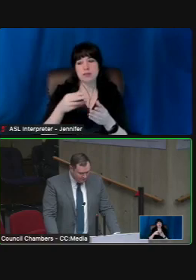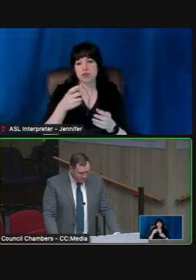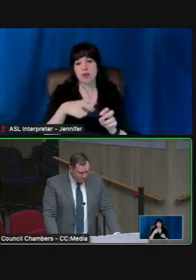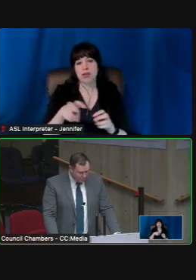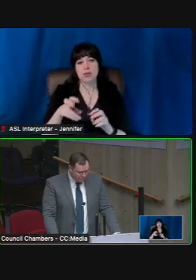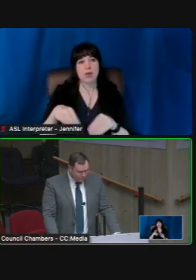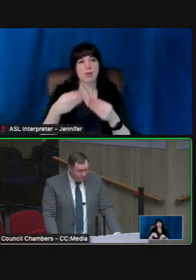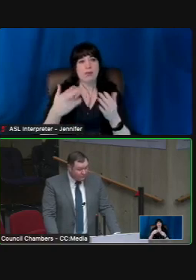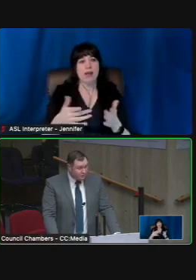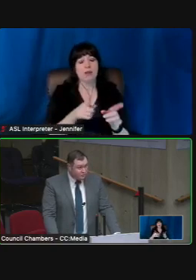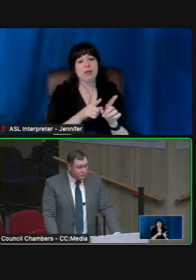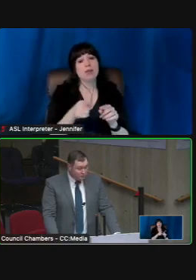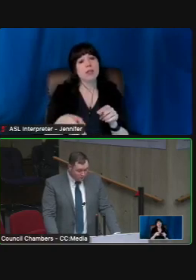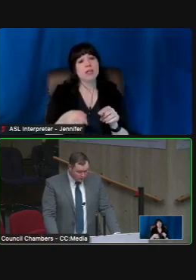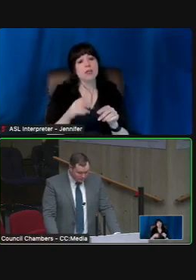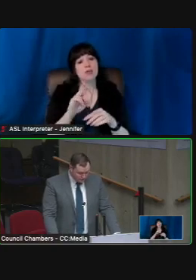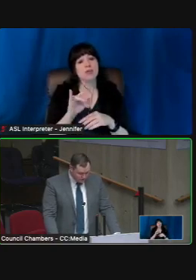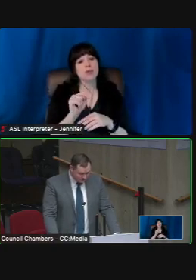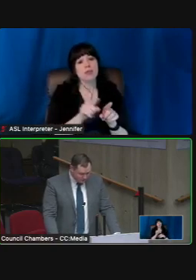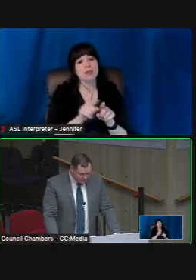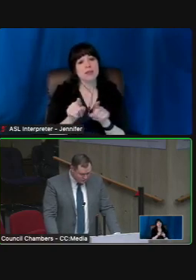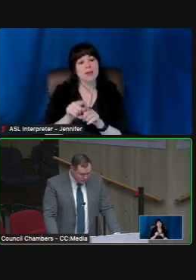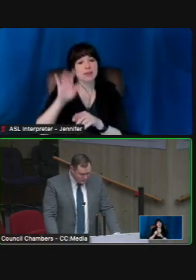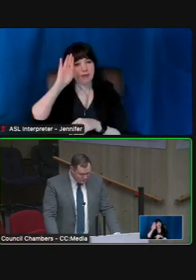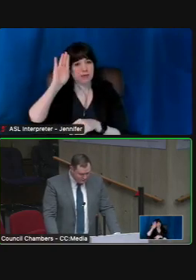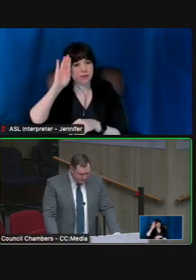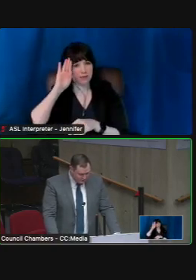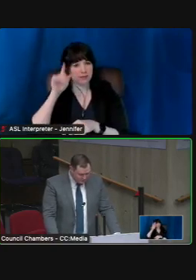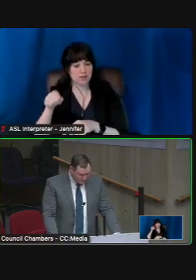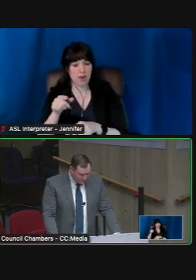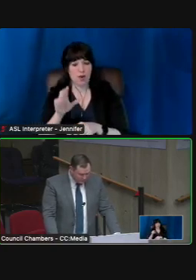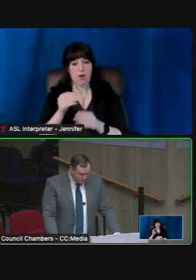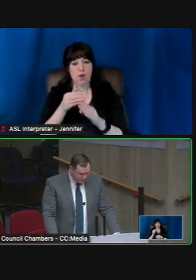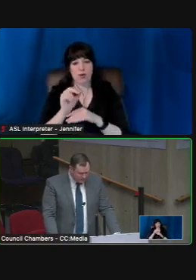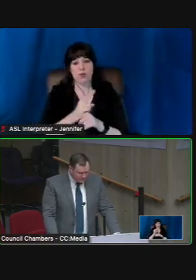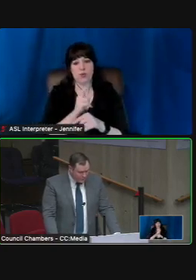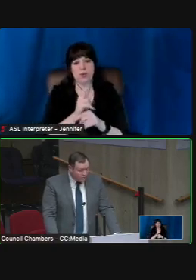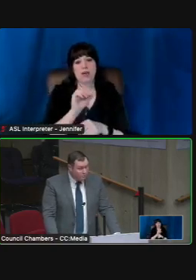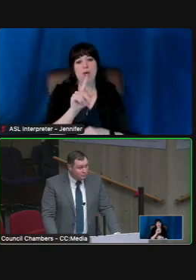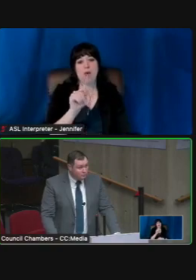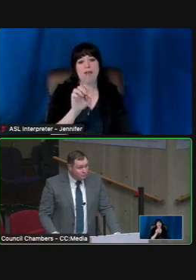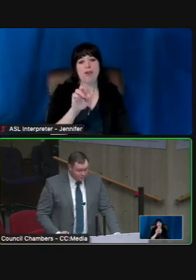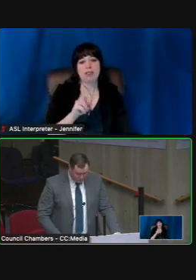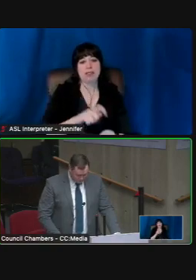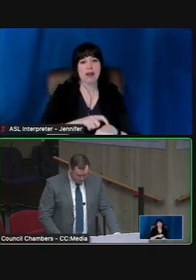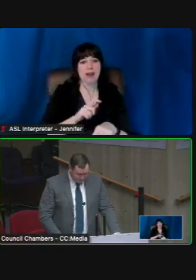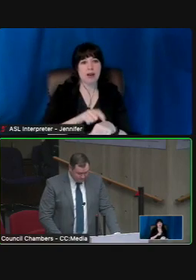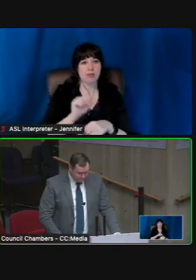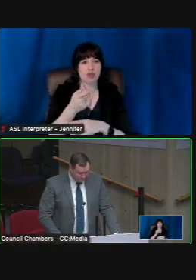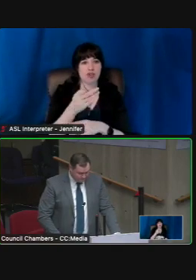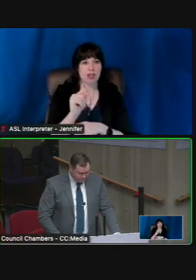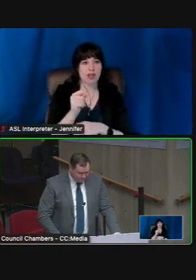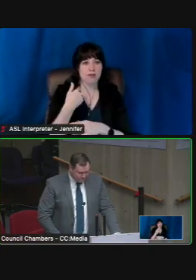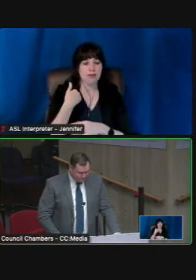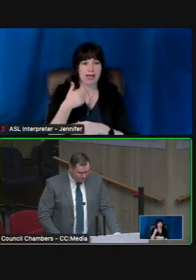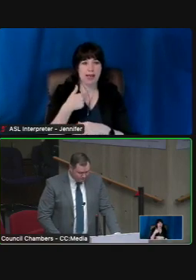same fire department firefighters using overtime shifts. This action involves two funds, and I'll walk through both of those.